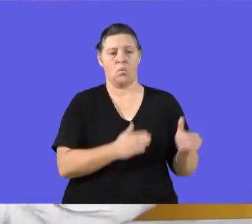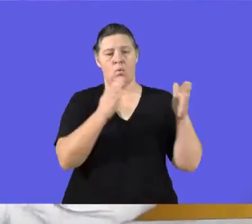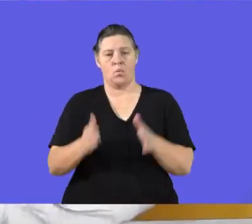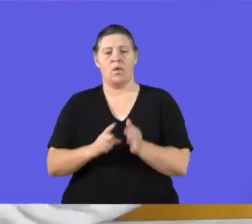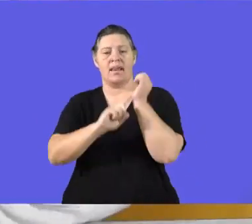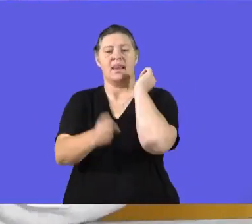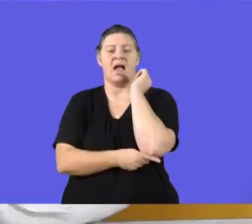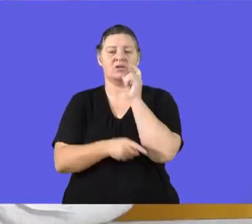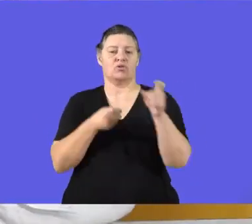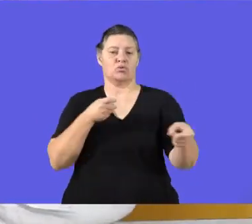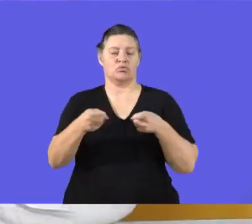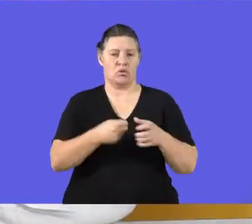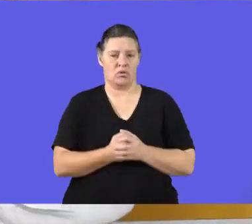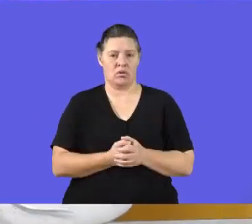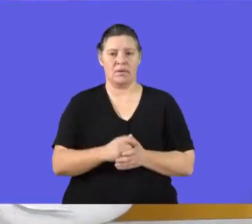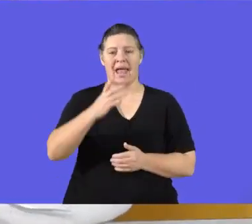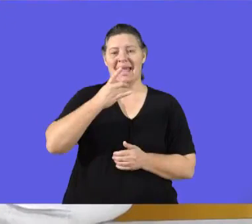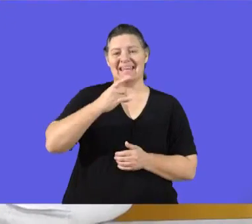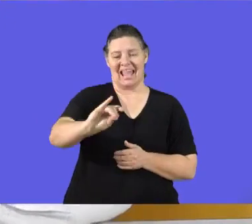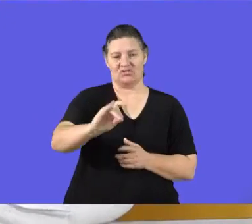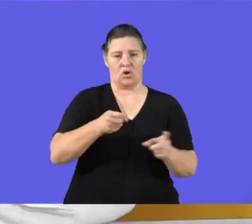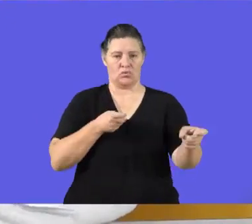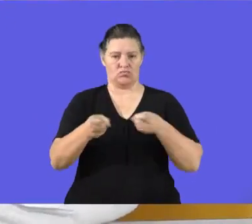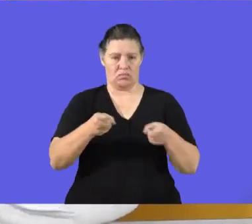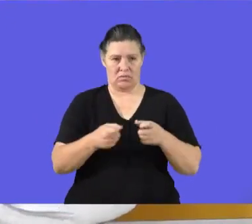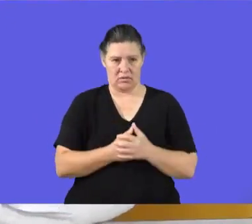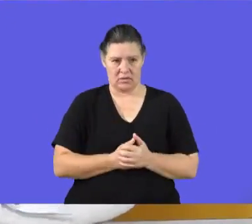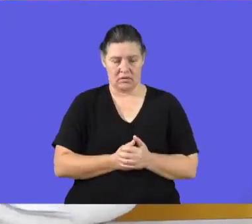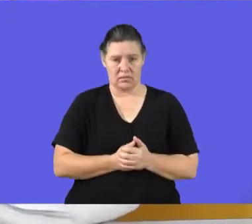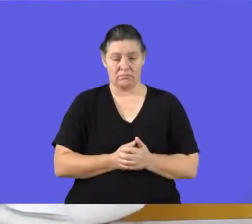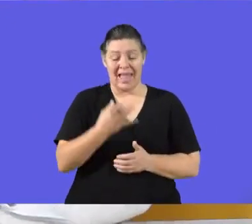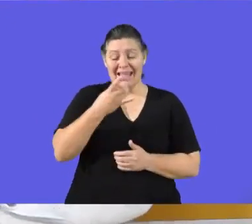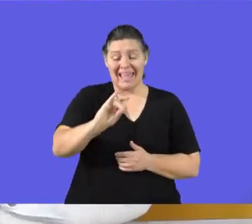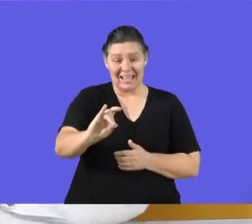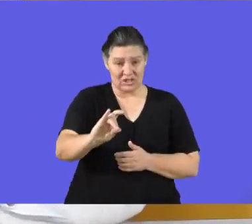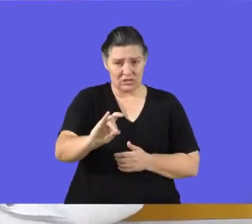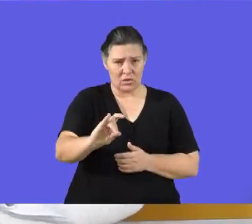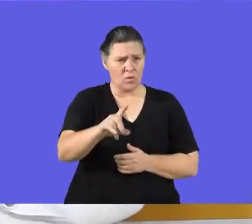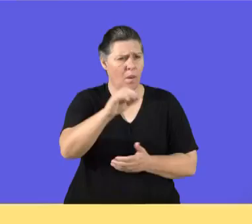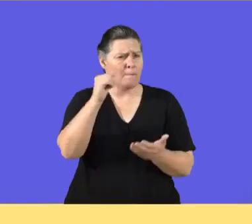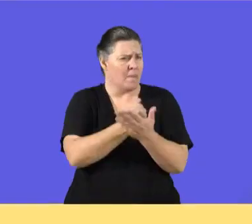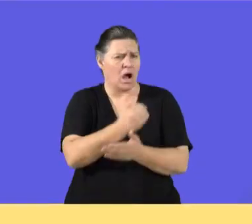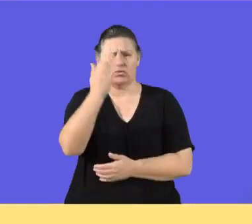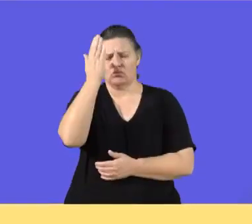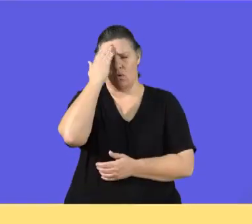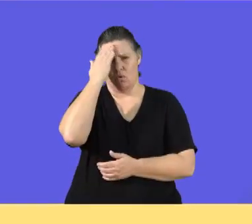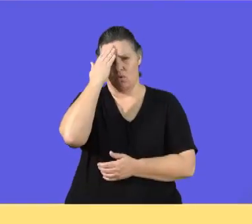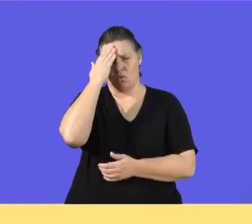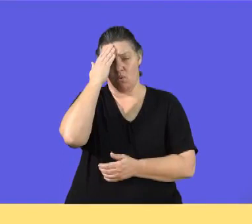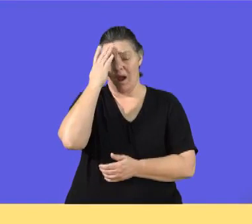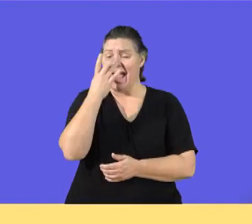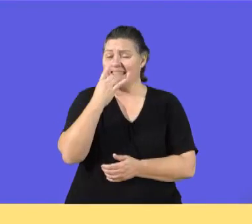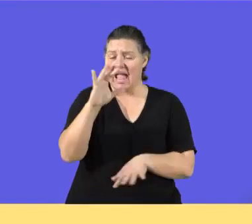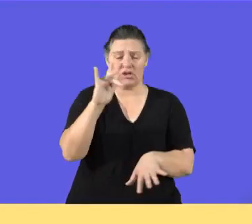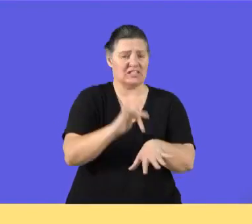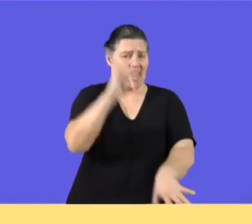okay? I'm going to look now at the last control, which is cash control. Now, with cash, you